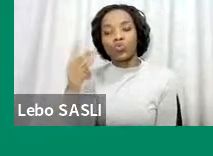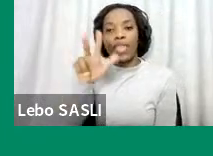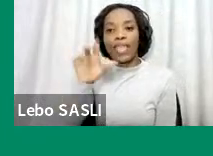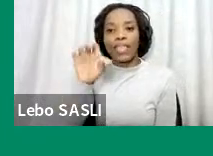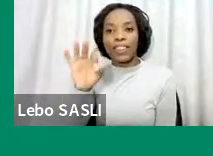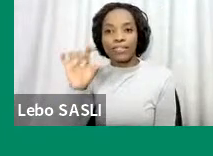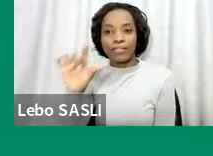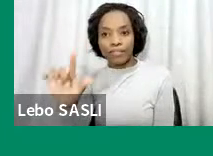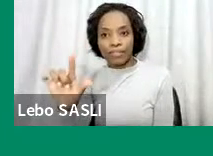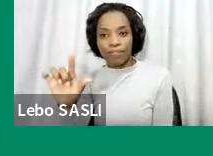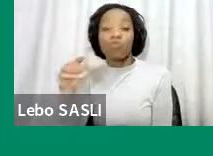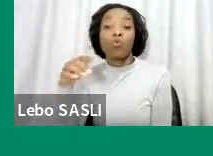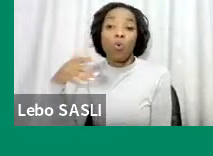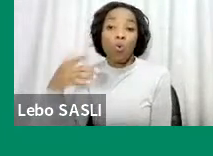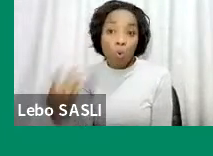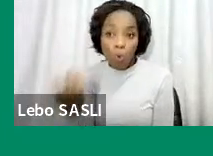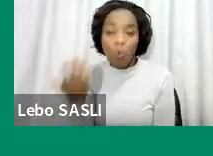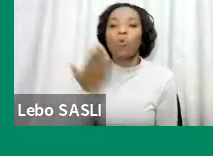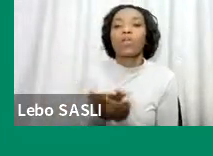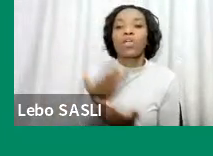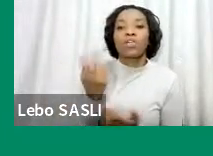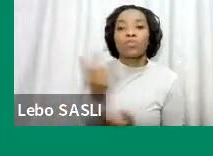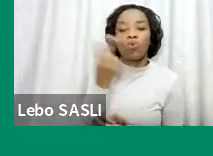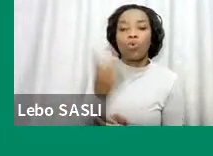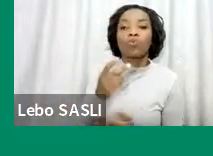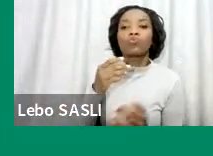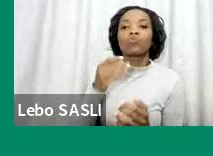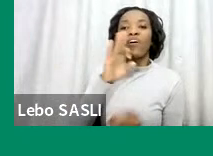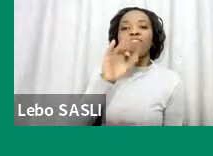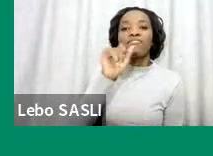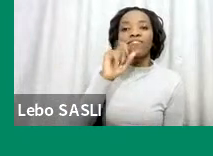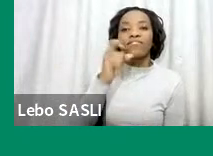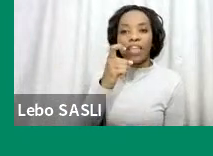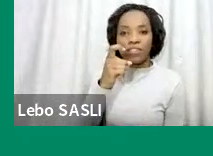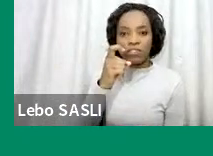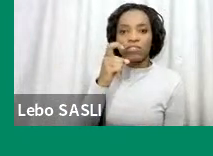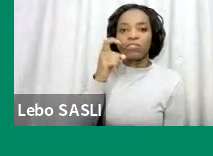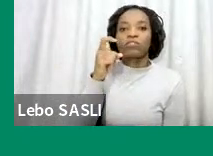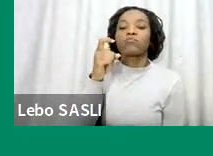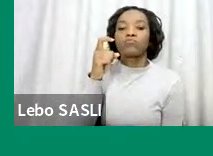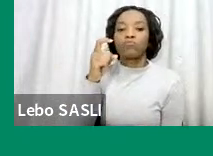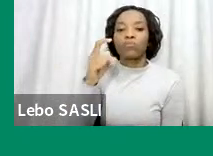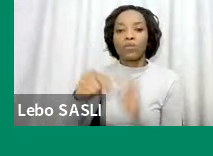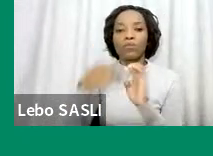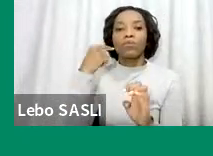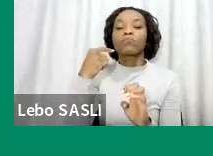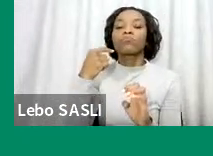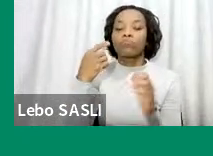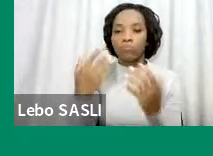837. Alternatively, you can also use the fax line that with the number that is provided,